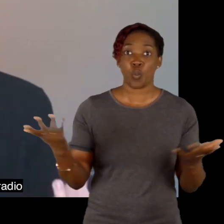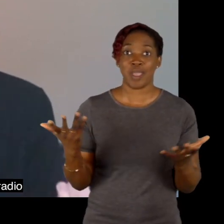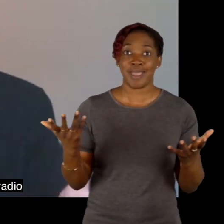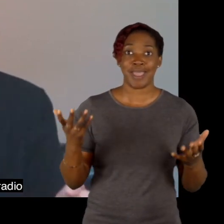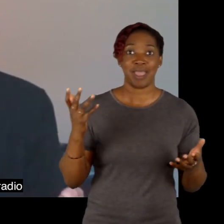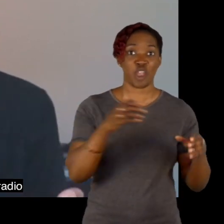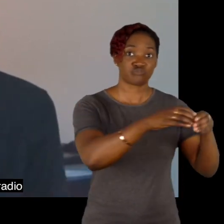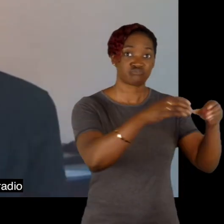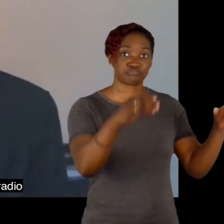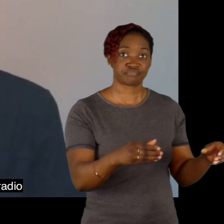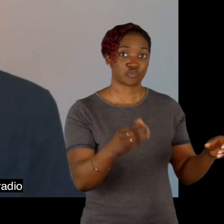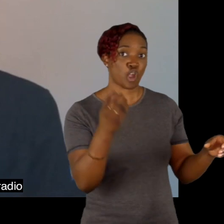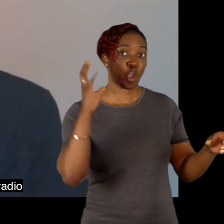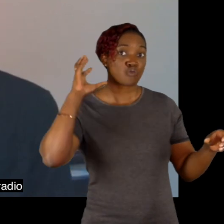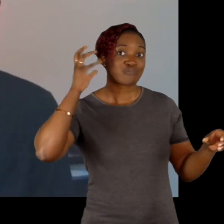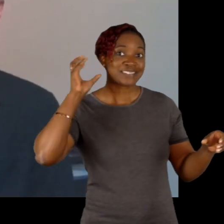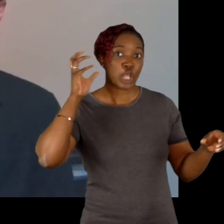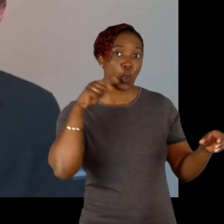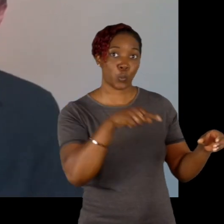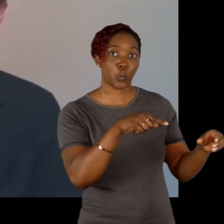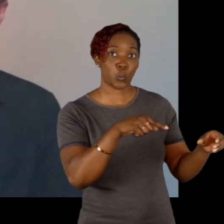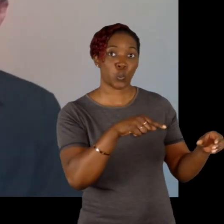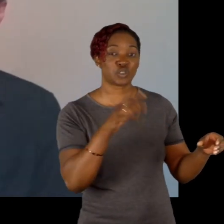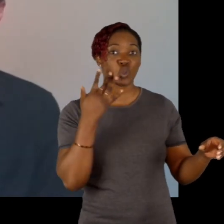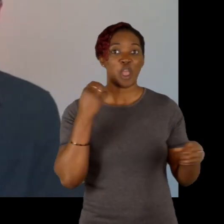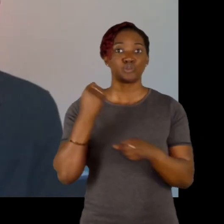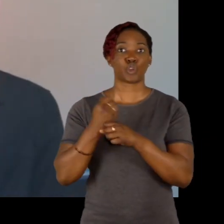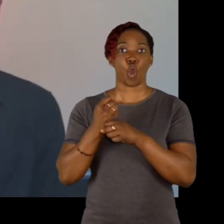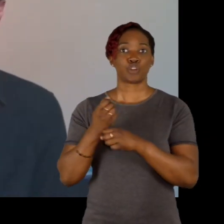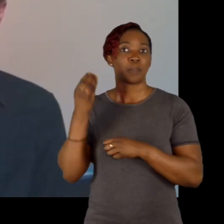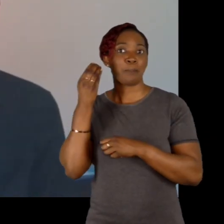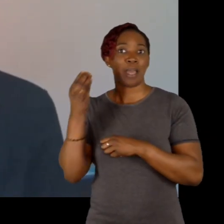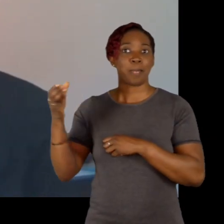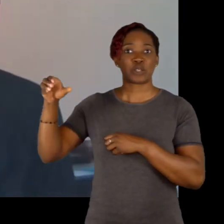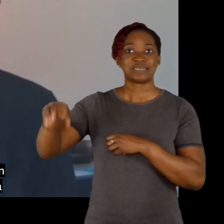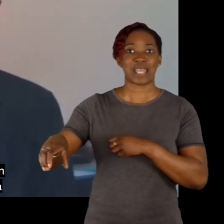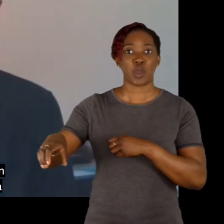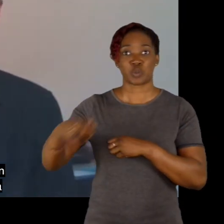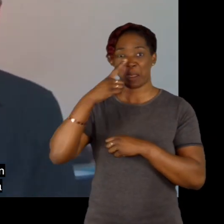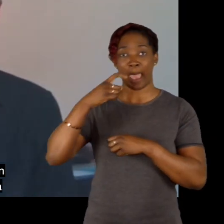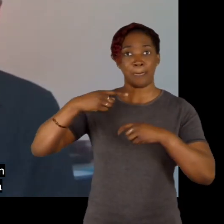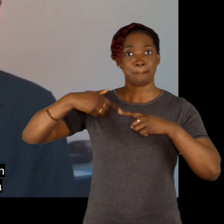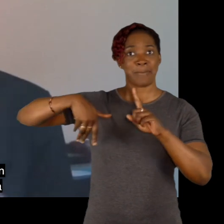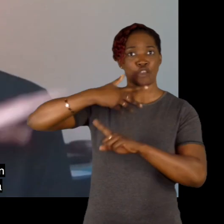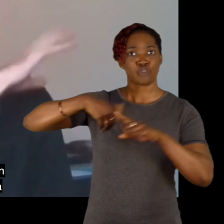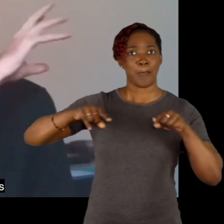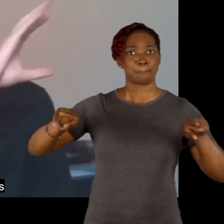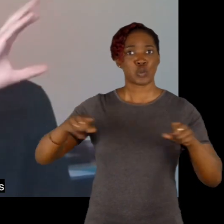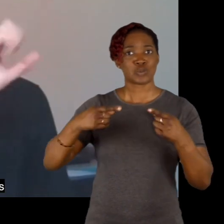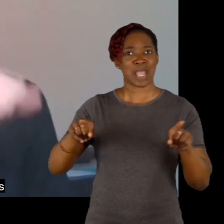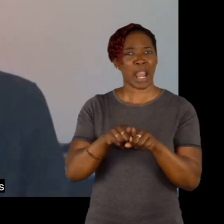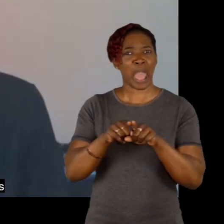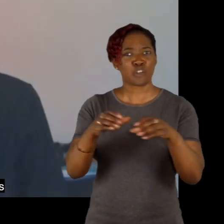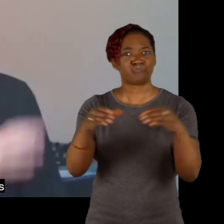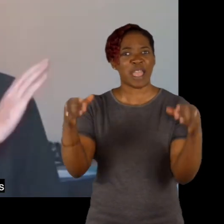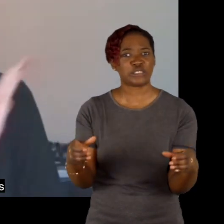the music is being played on a radio in the opening scene. So just as George puts down the phone, we're going to hear